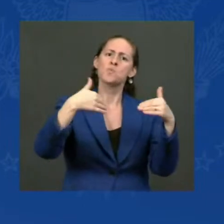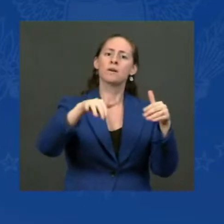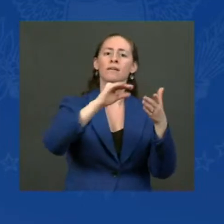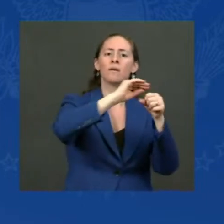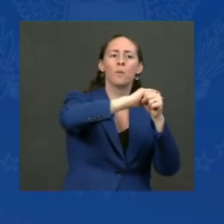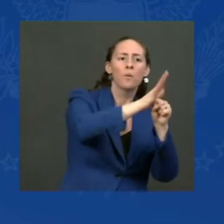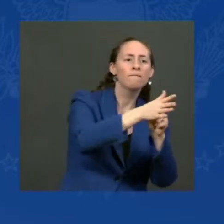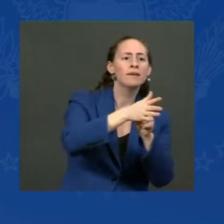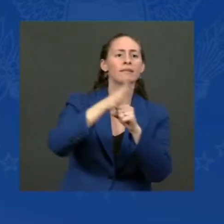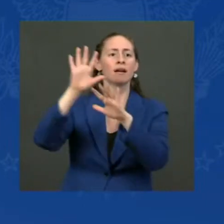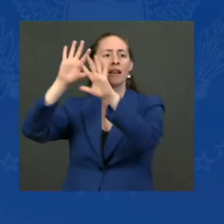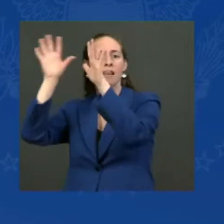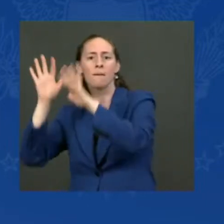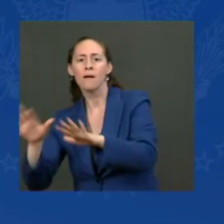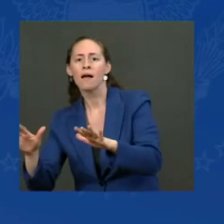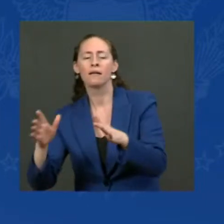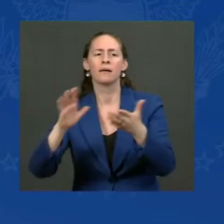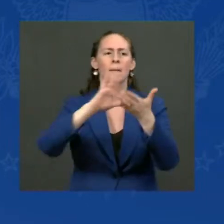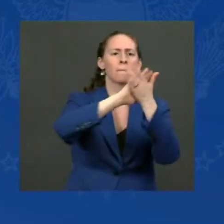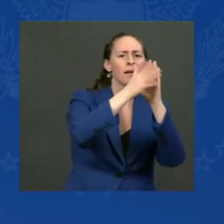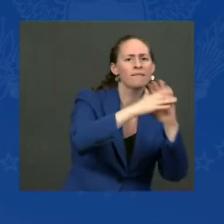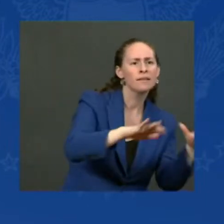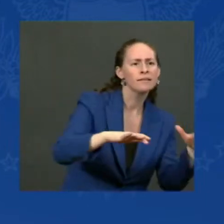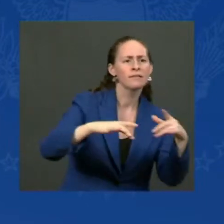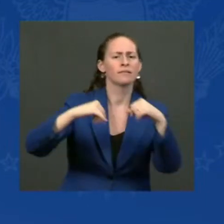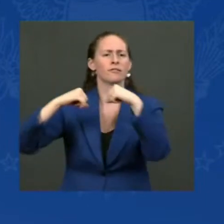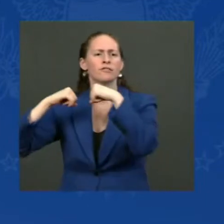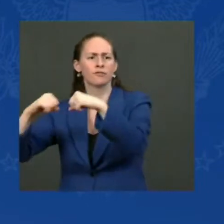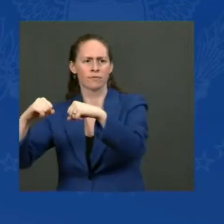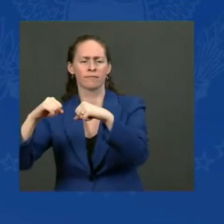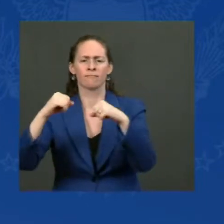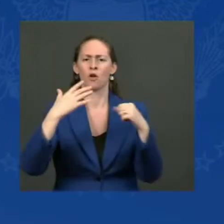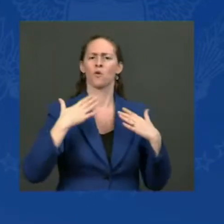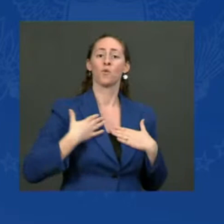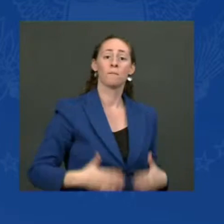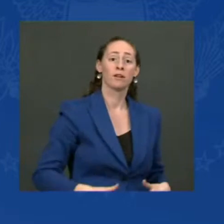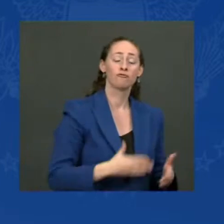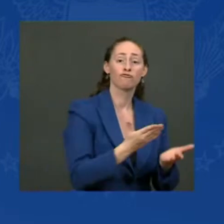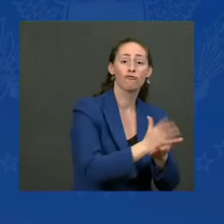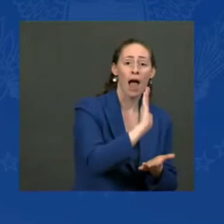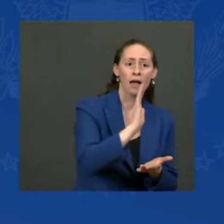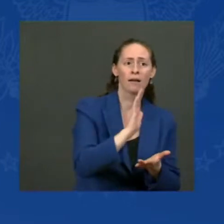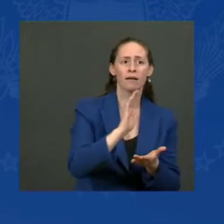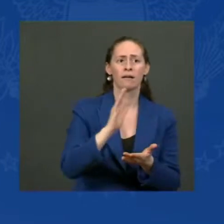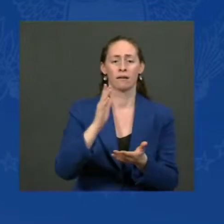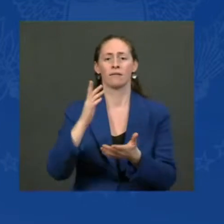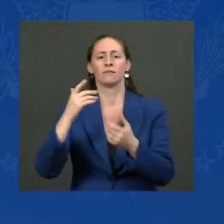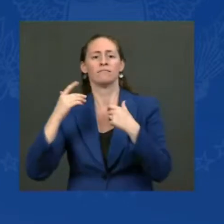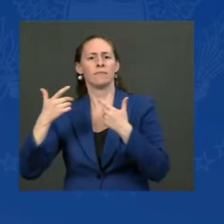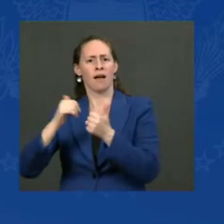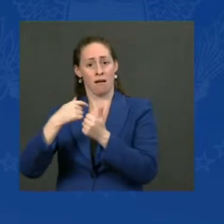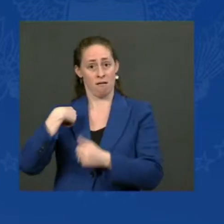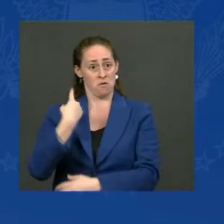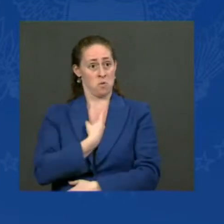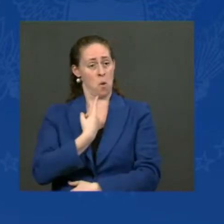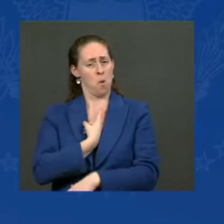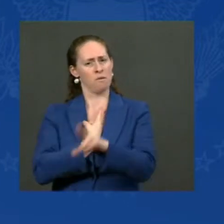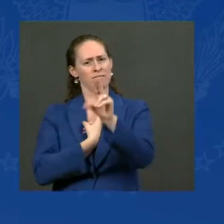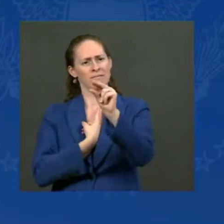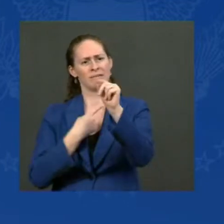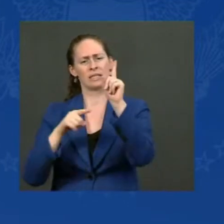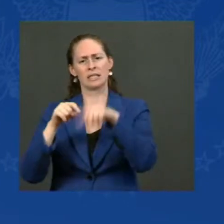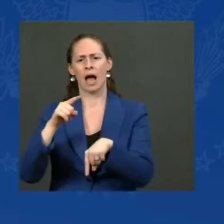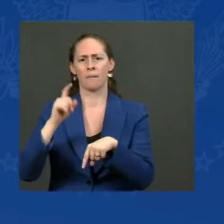and security, human dignity and human rights, but we will not go it alone. We will lead together with our allies